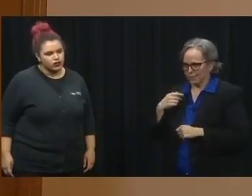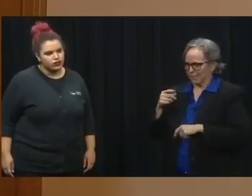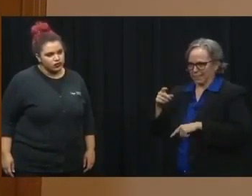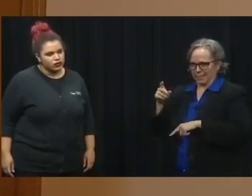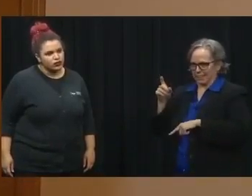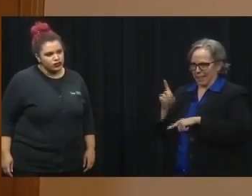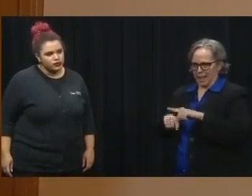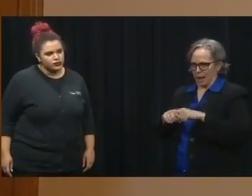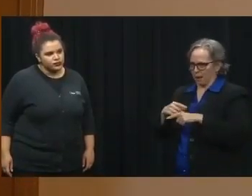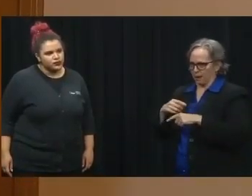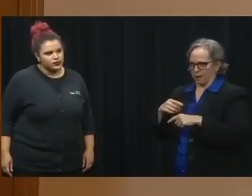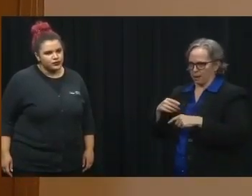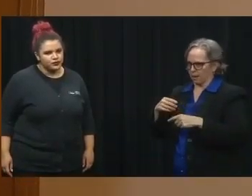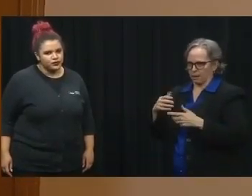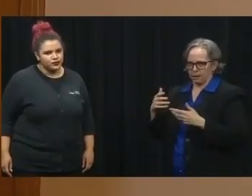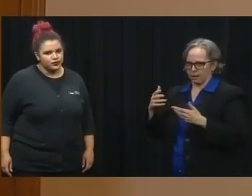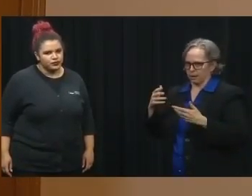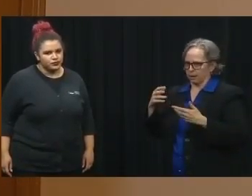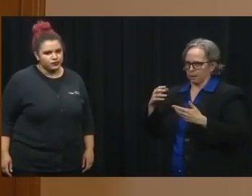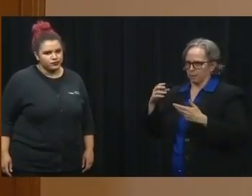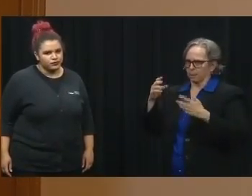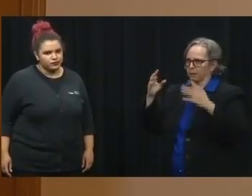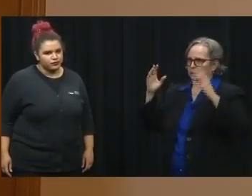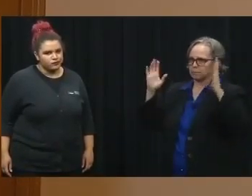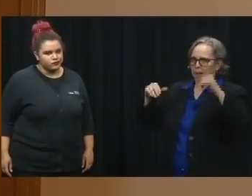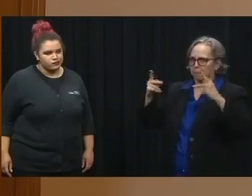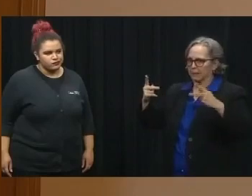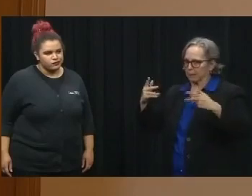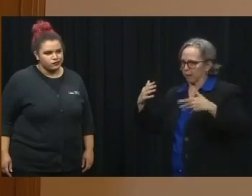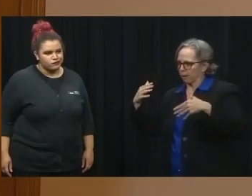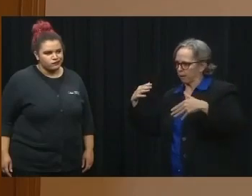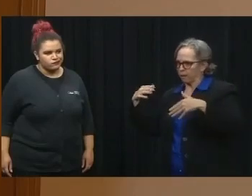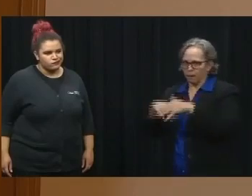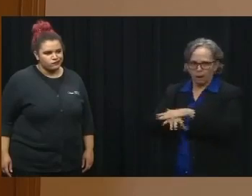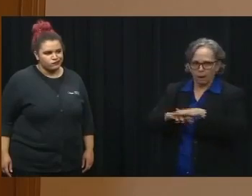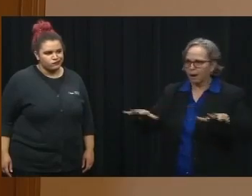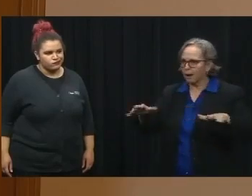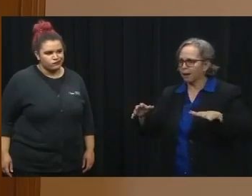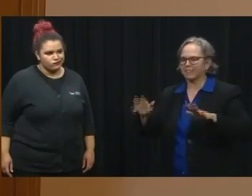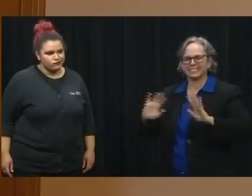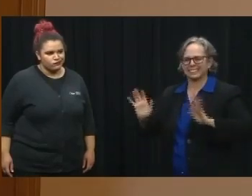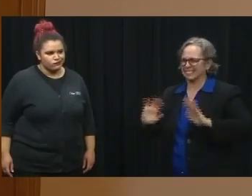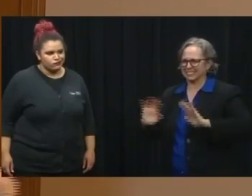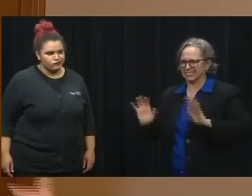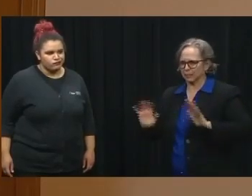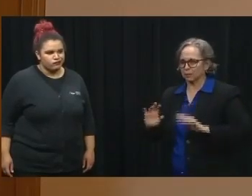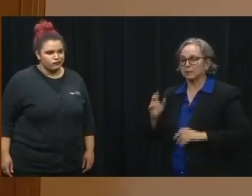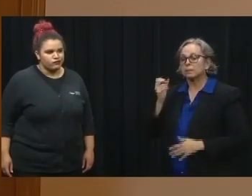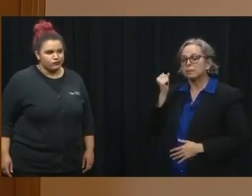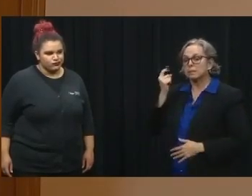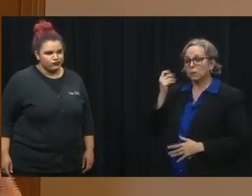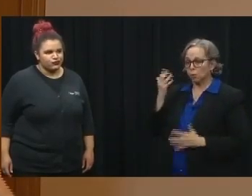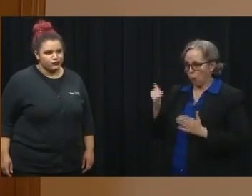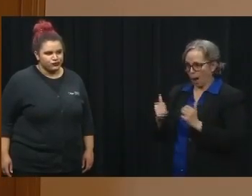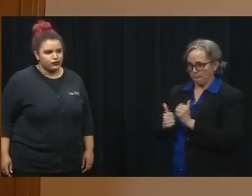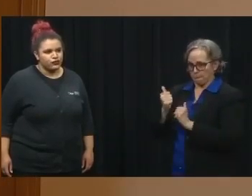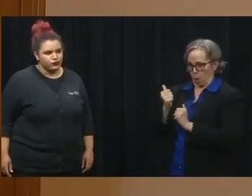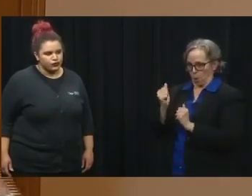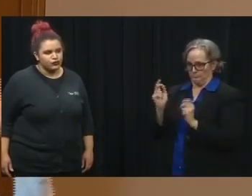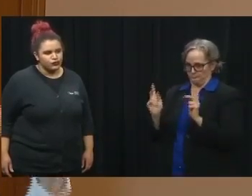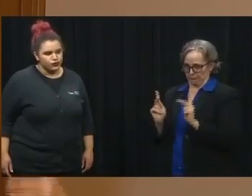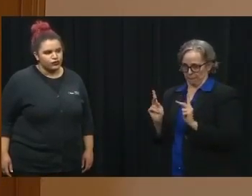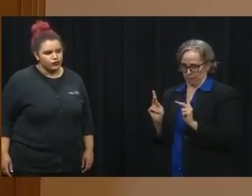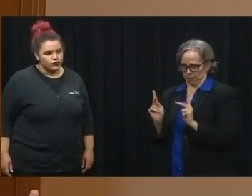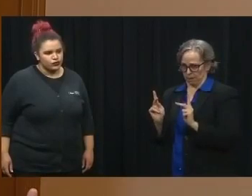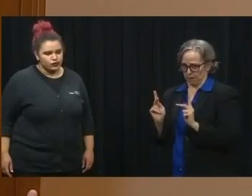impenetrable, perfect hermetic seal. But we want most of us, the more of us that are not infecting other people. I